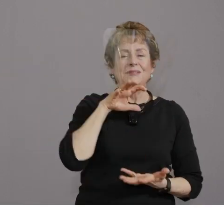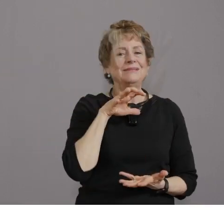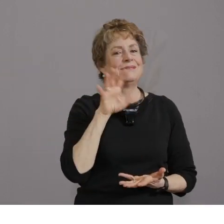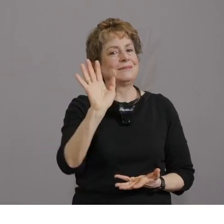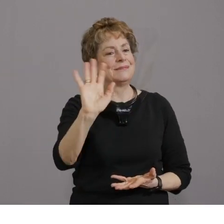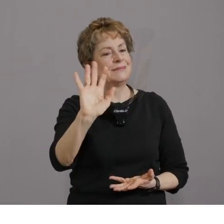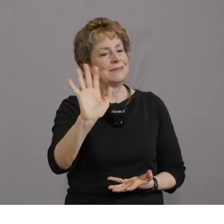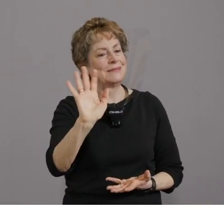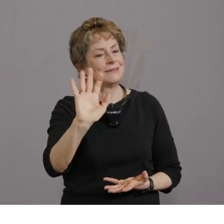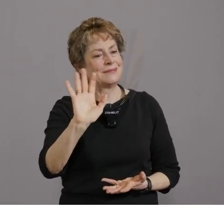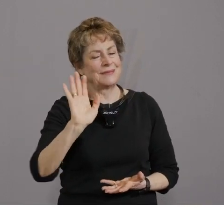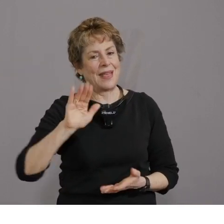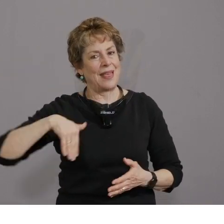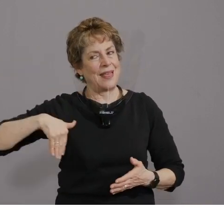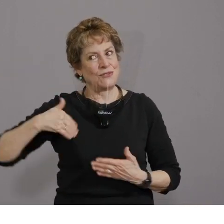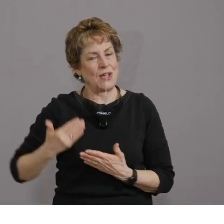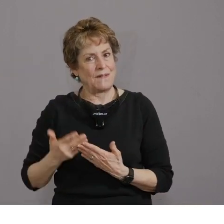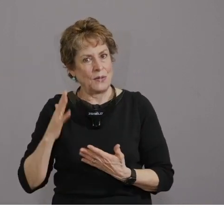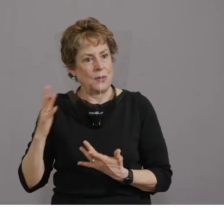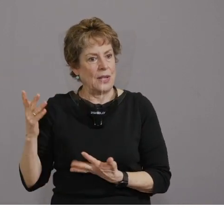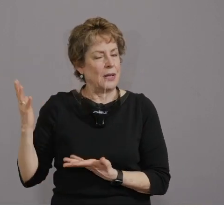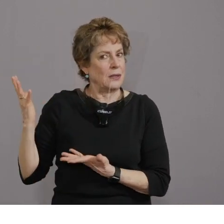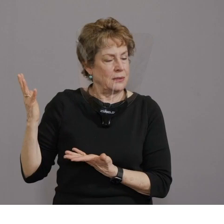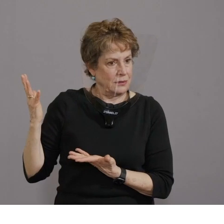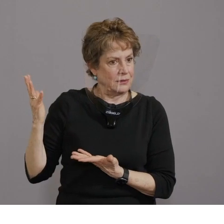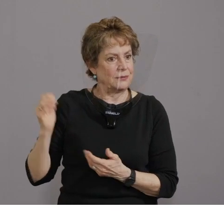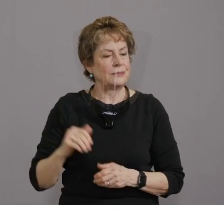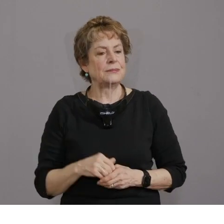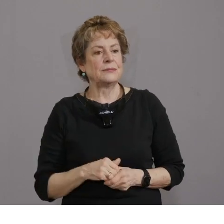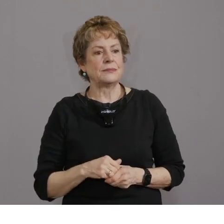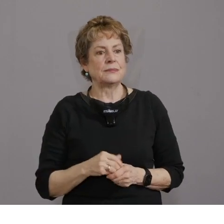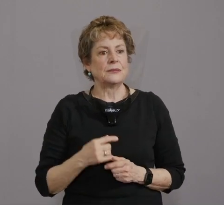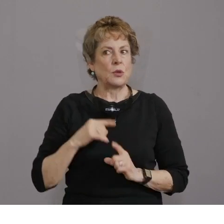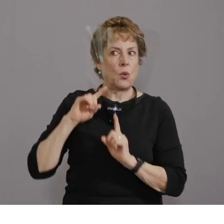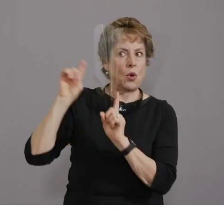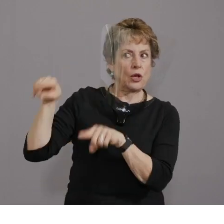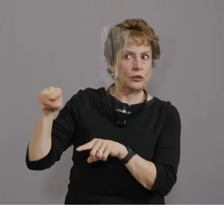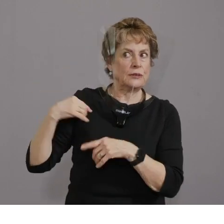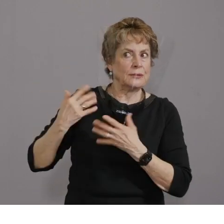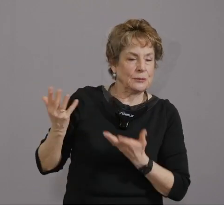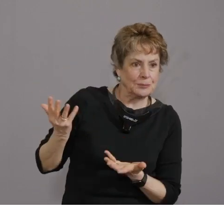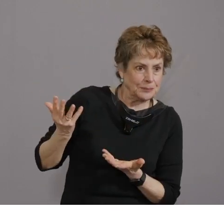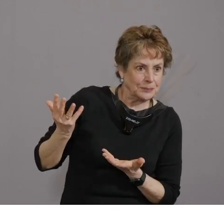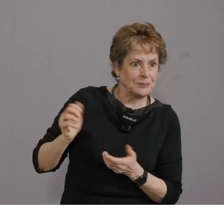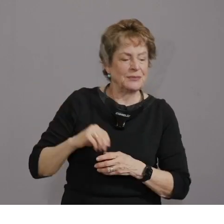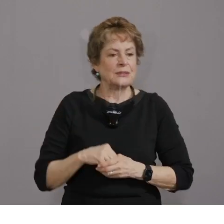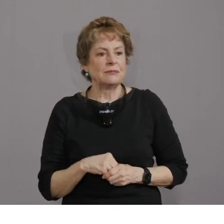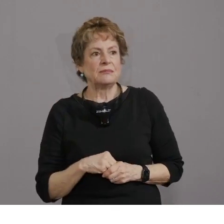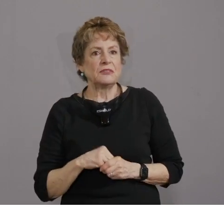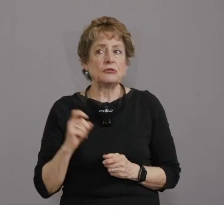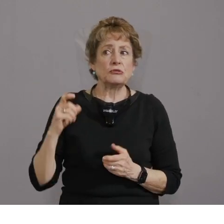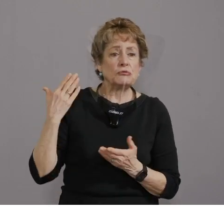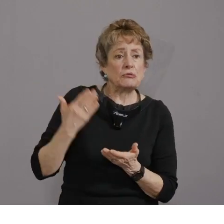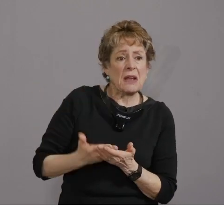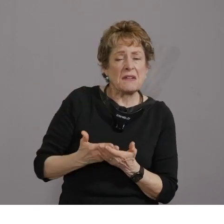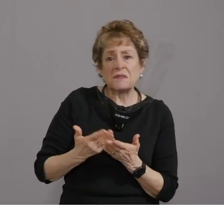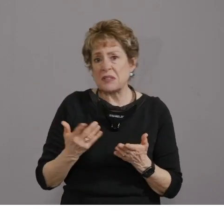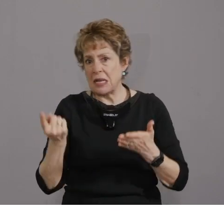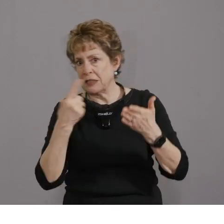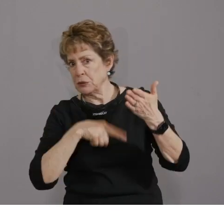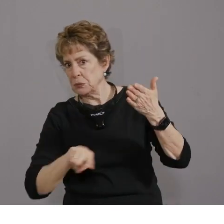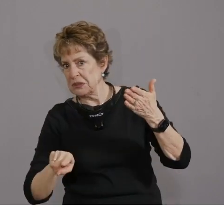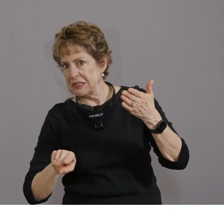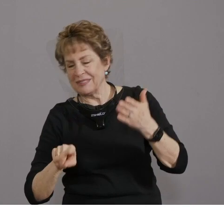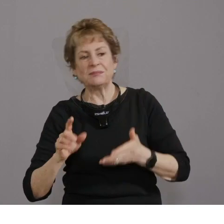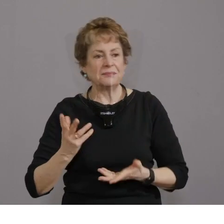to, have been ordered for our county partners and will arrive next week. We anticipate that